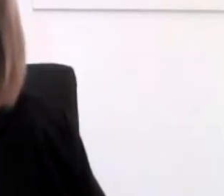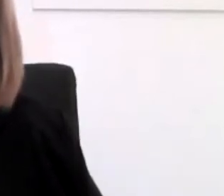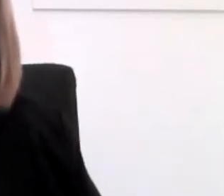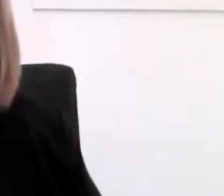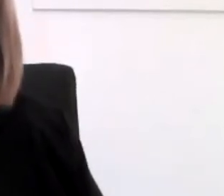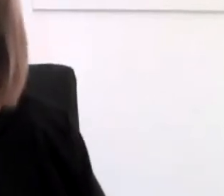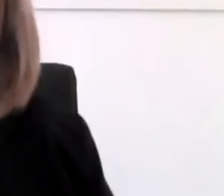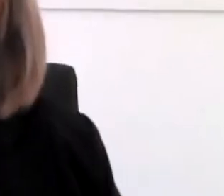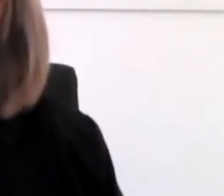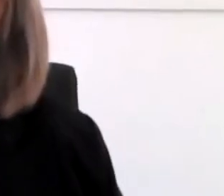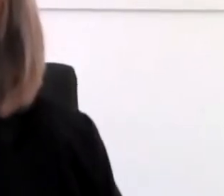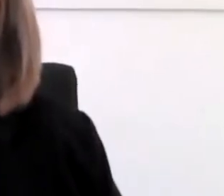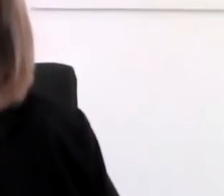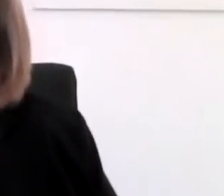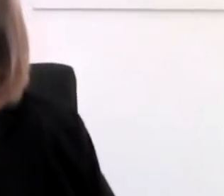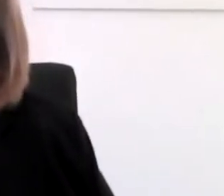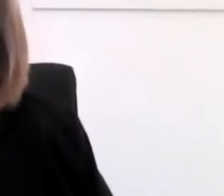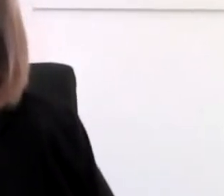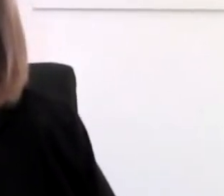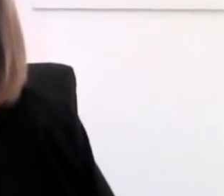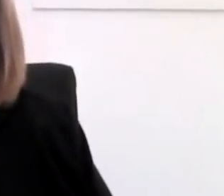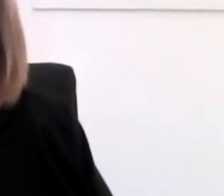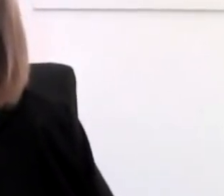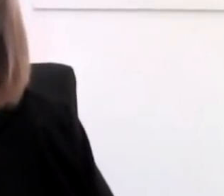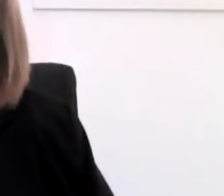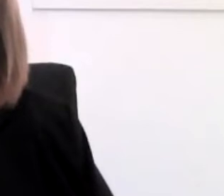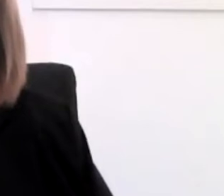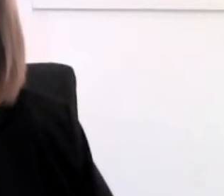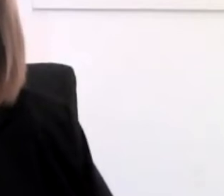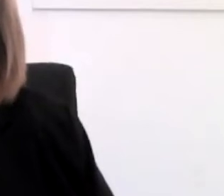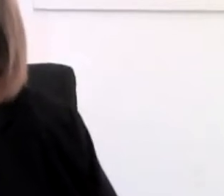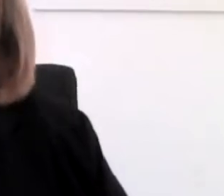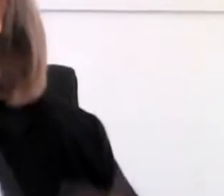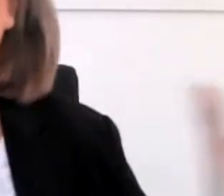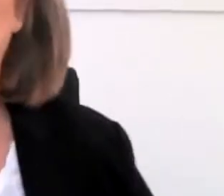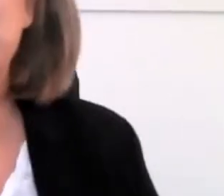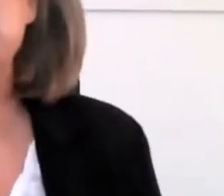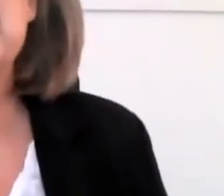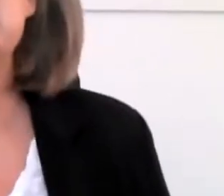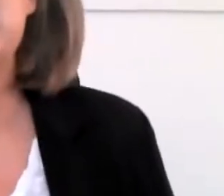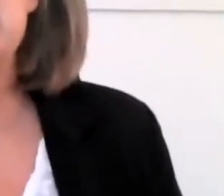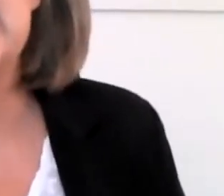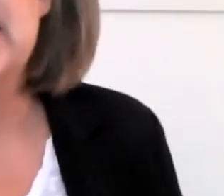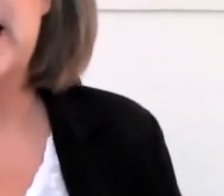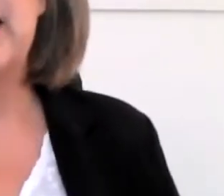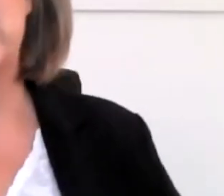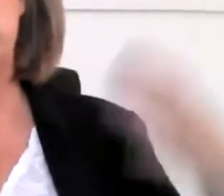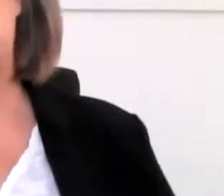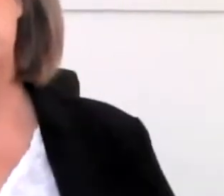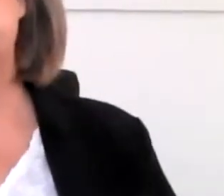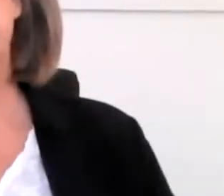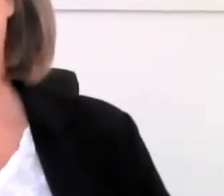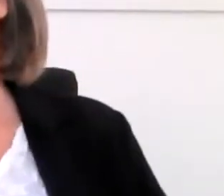exposure to community violence. And there is a tendency to call all of those things ACEs, and I think